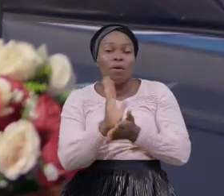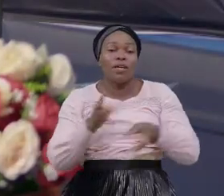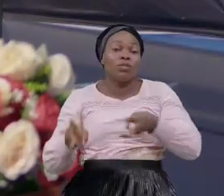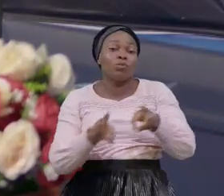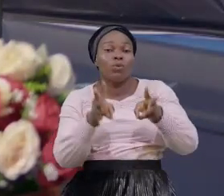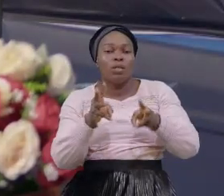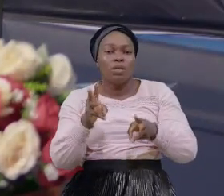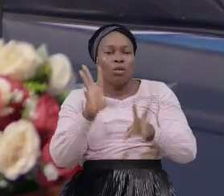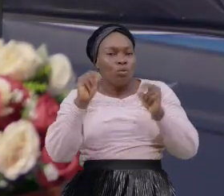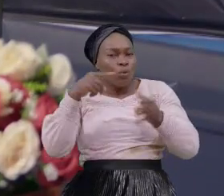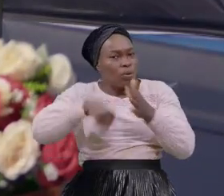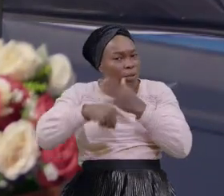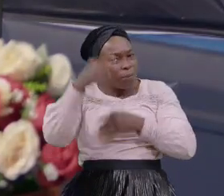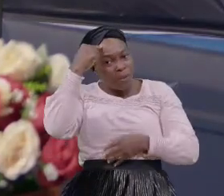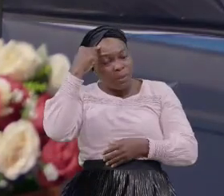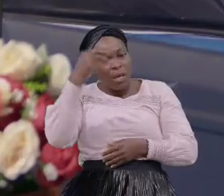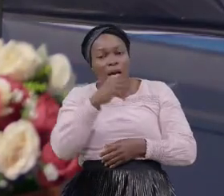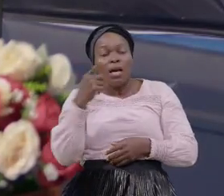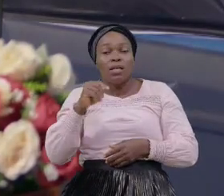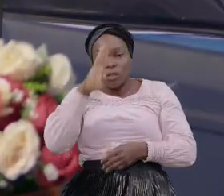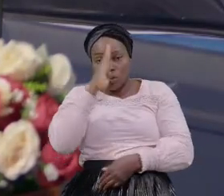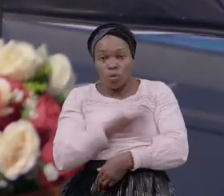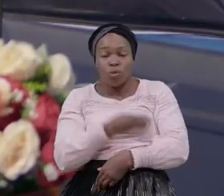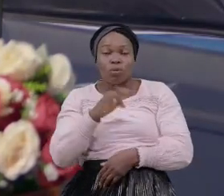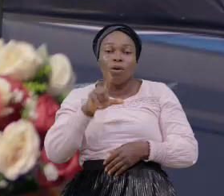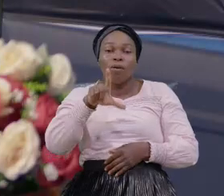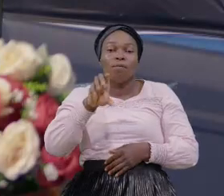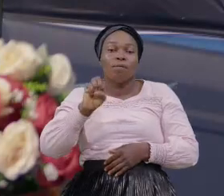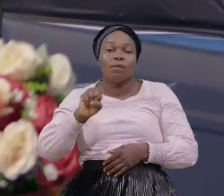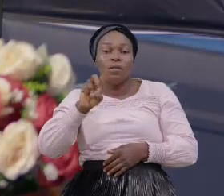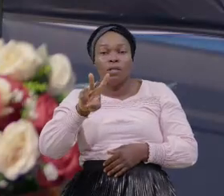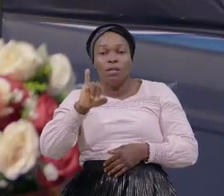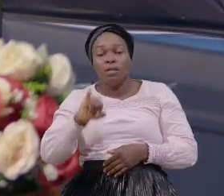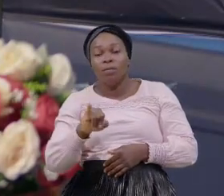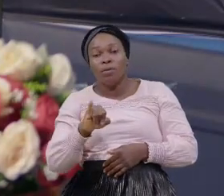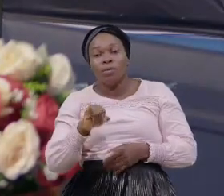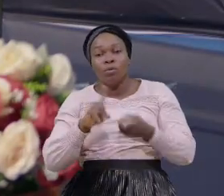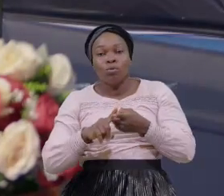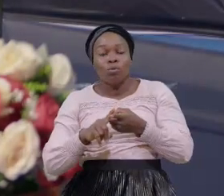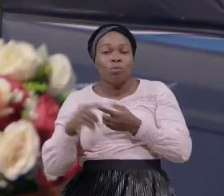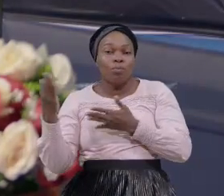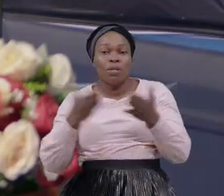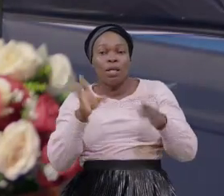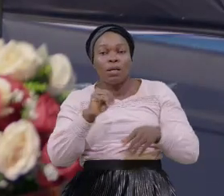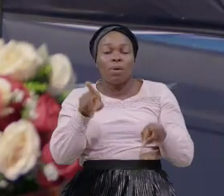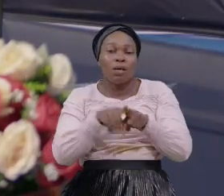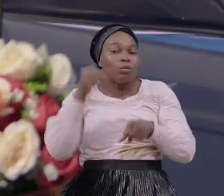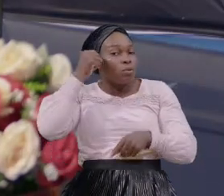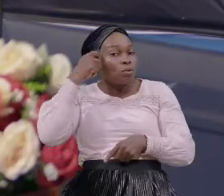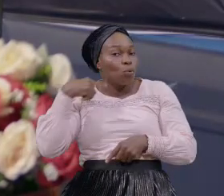to purge them as gold and silver, that they may